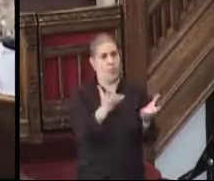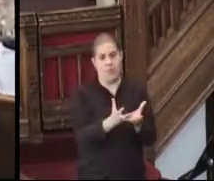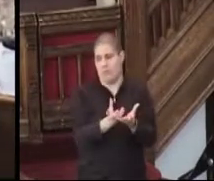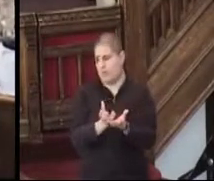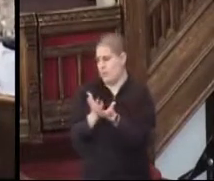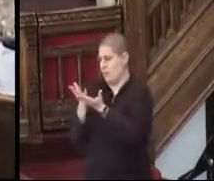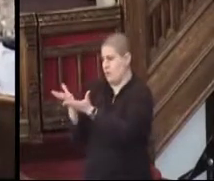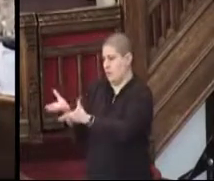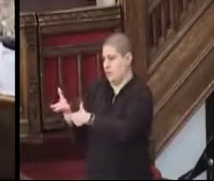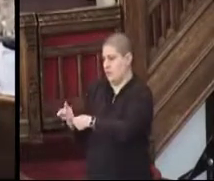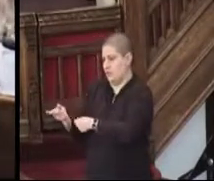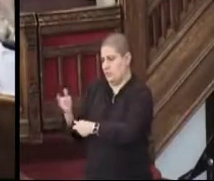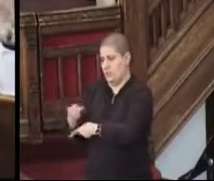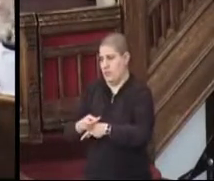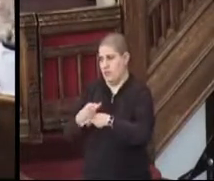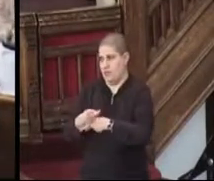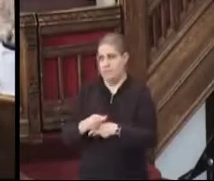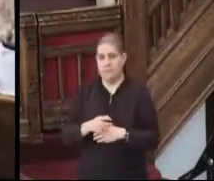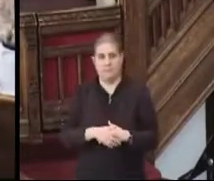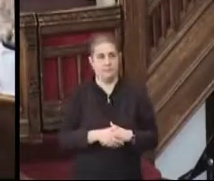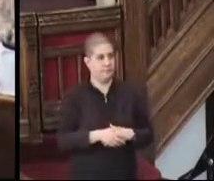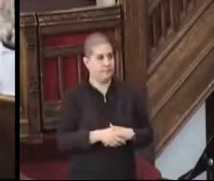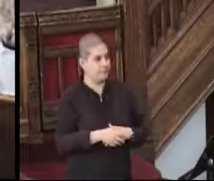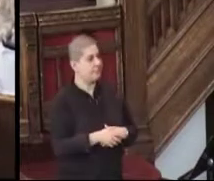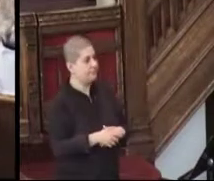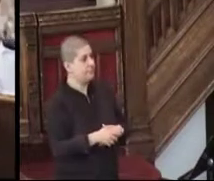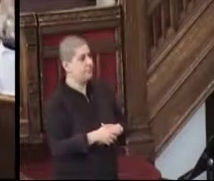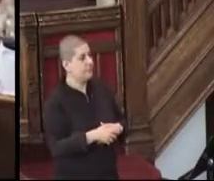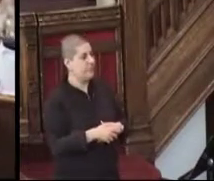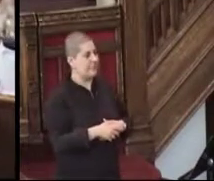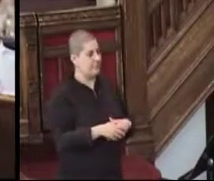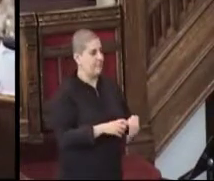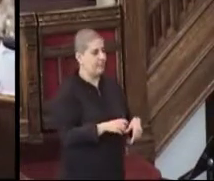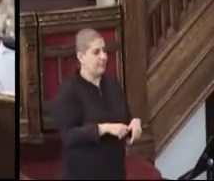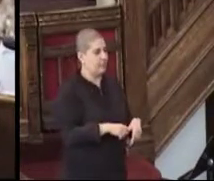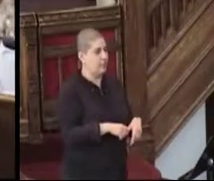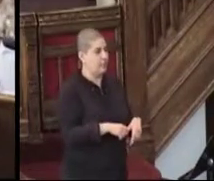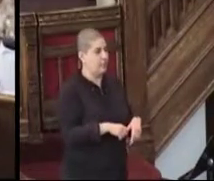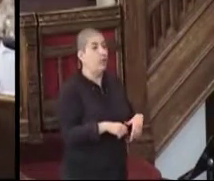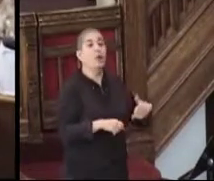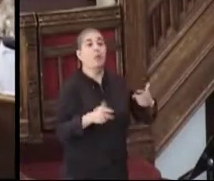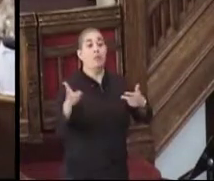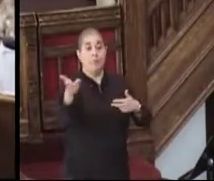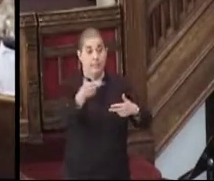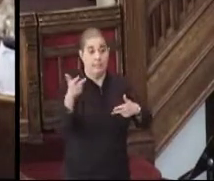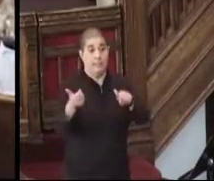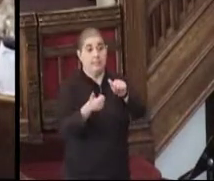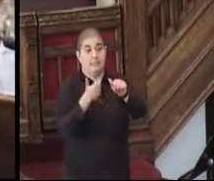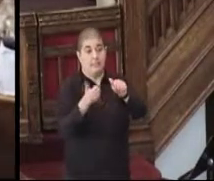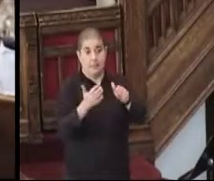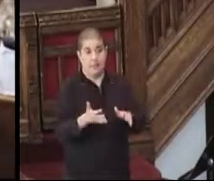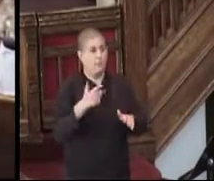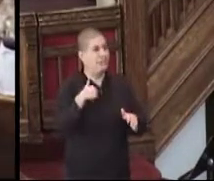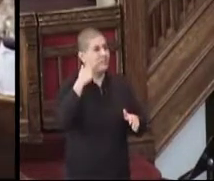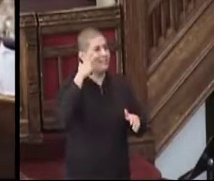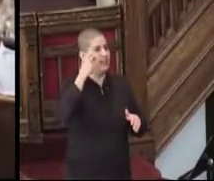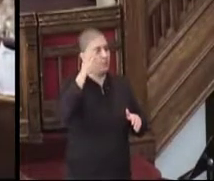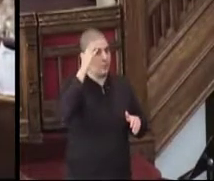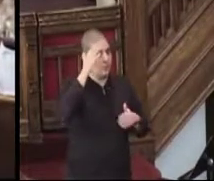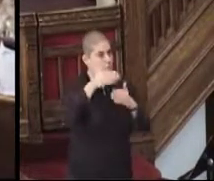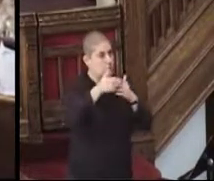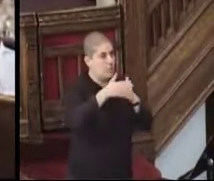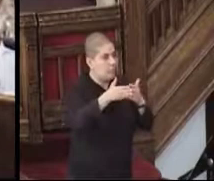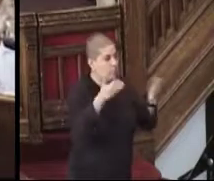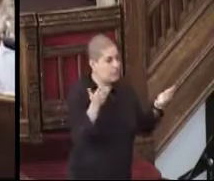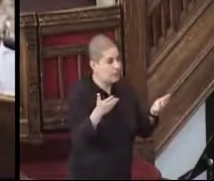care. I'm sure those early disciples could never have imagined what was in store for them. And while it may have ended in